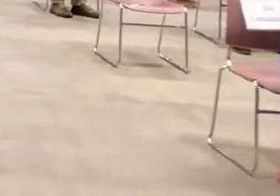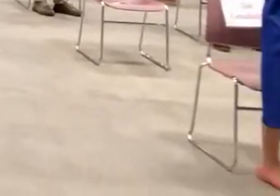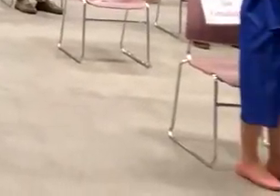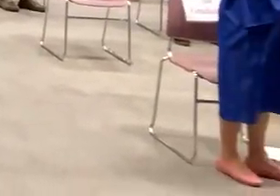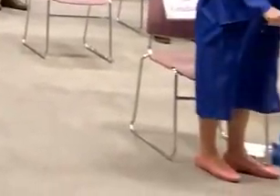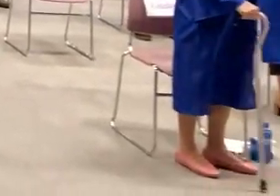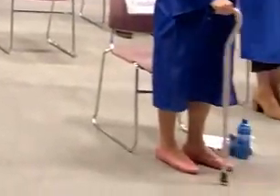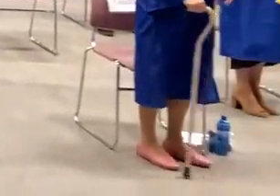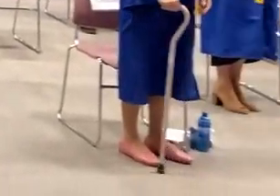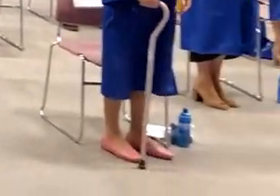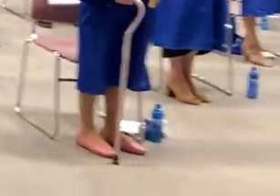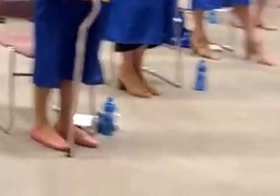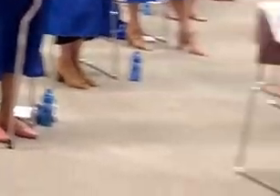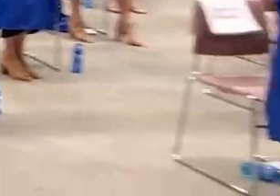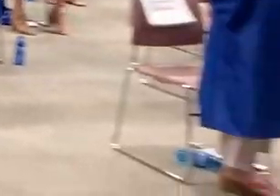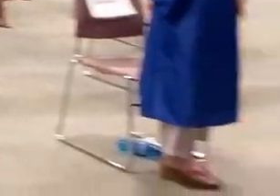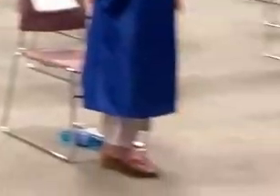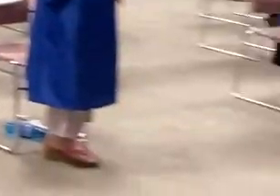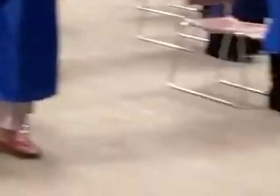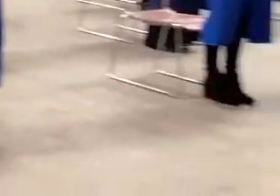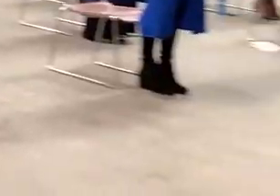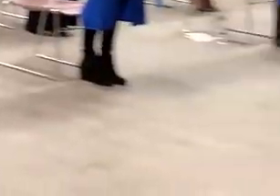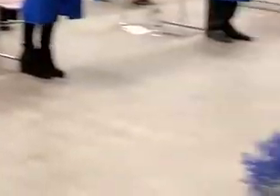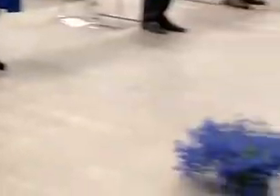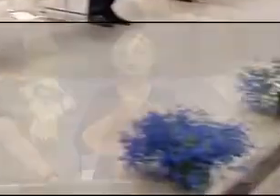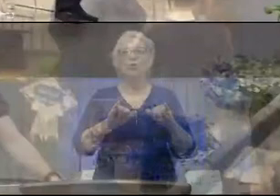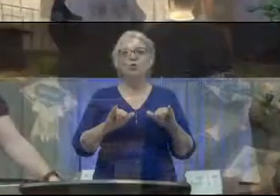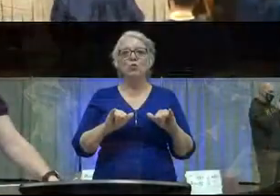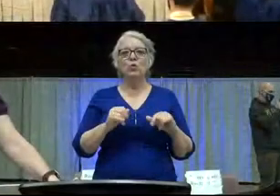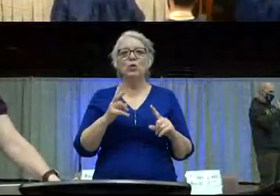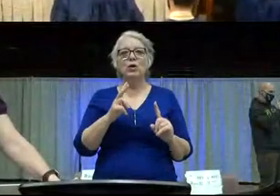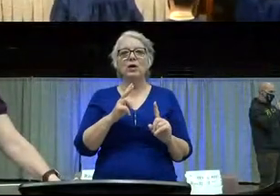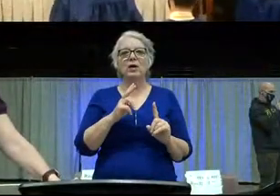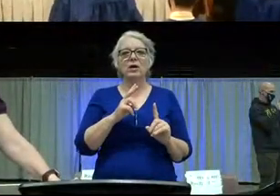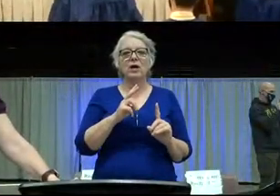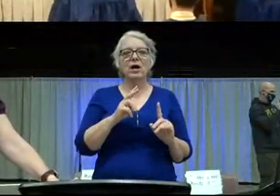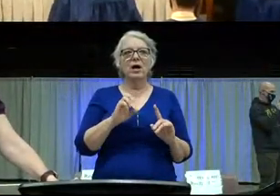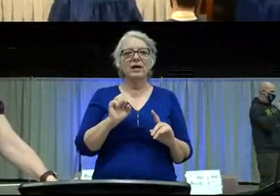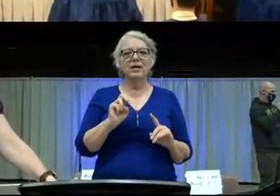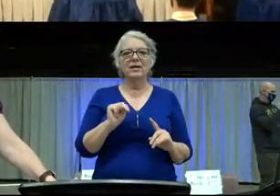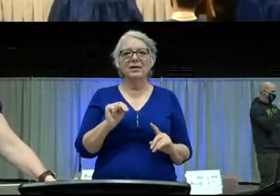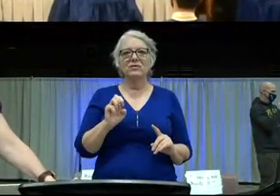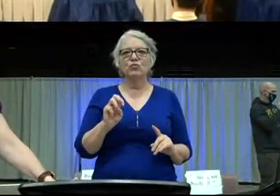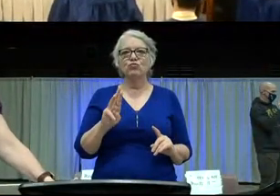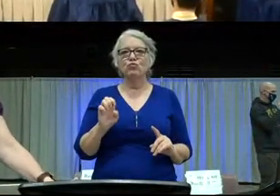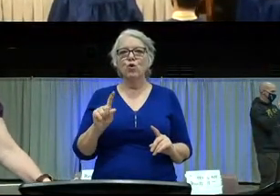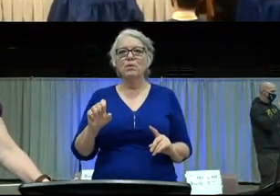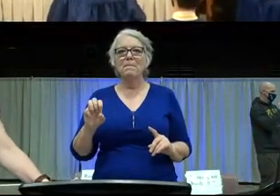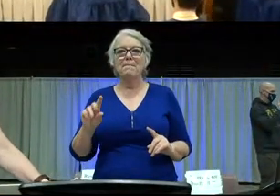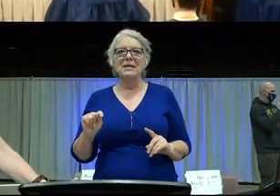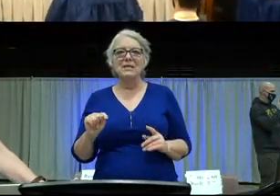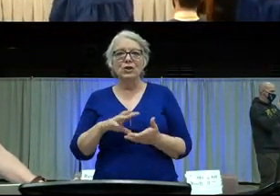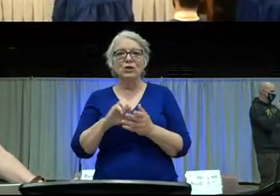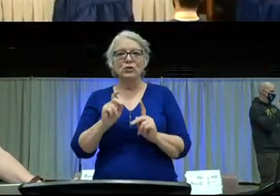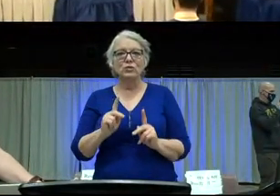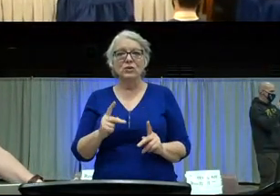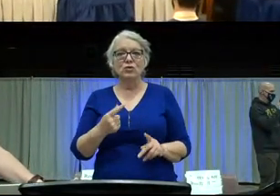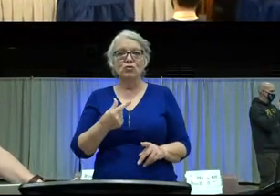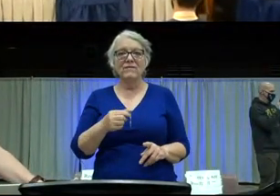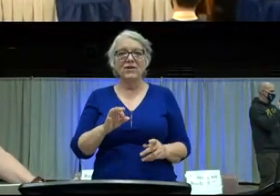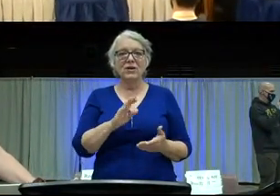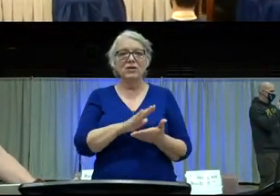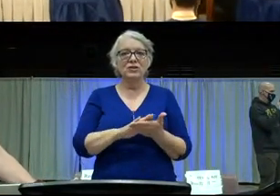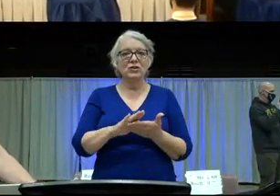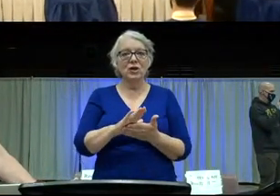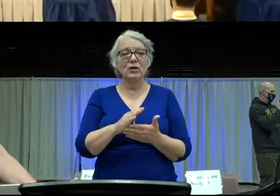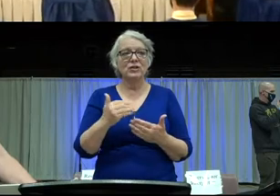I would like to give recognition to our dual enrollment students. Great Falls College MSU was given permission by the Board of Regents and the